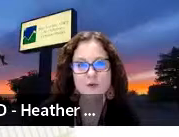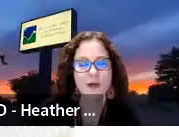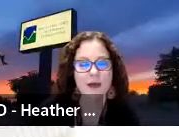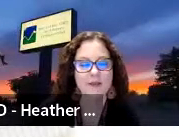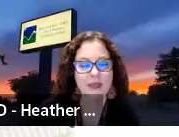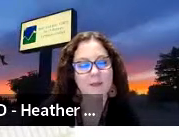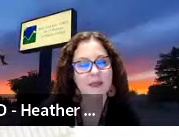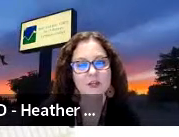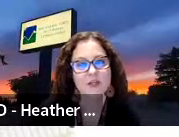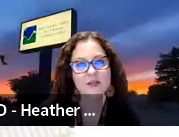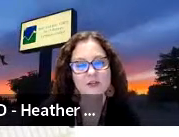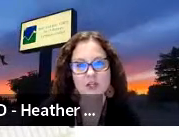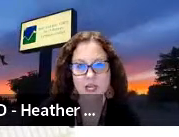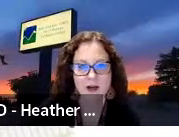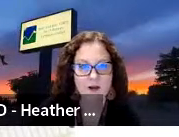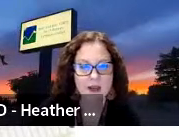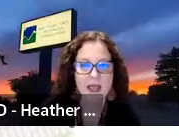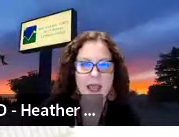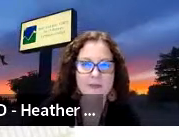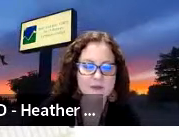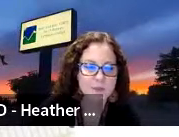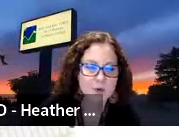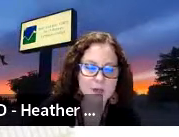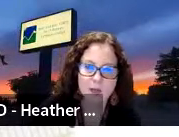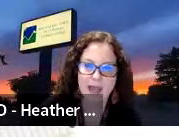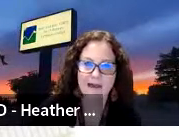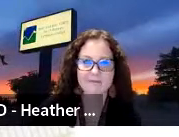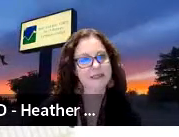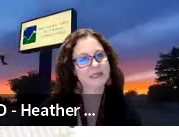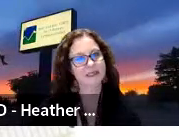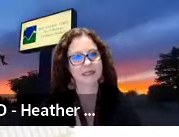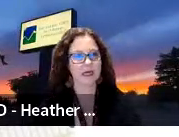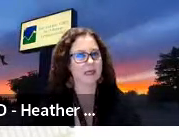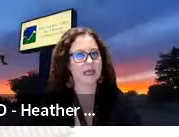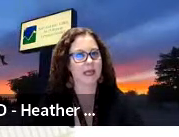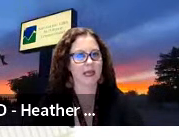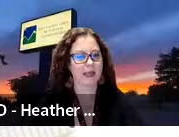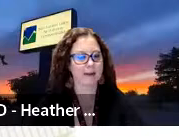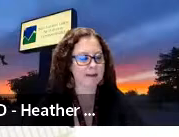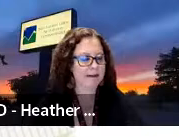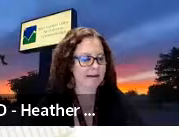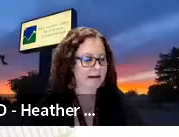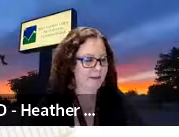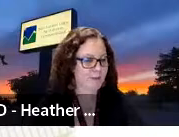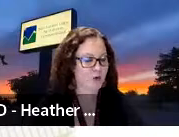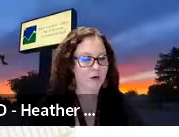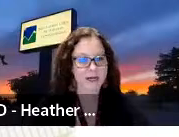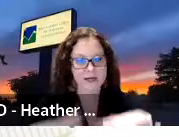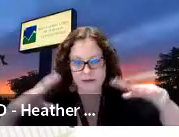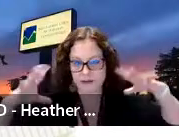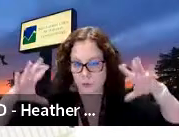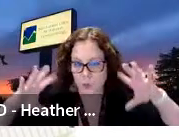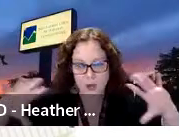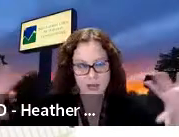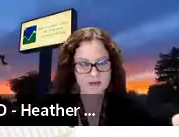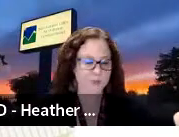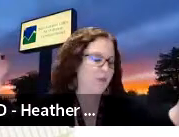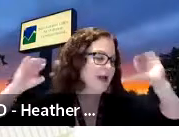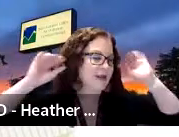send you the application to share. At this point, we haven't done a